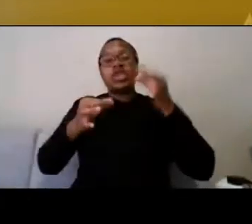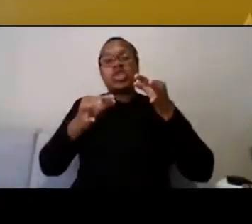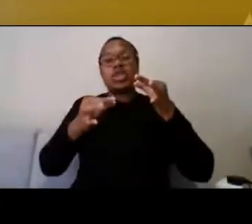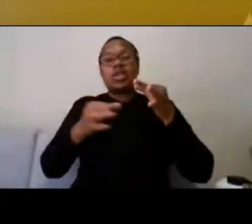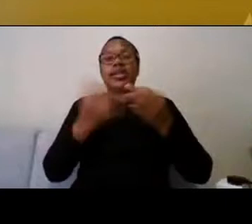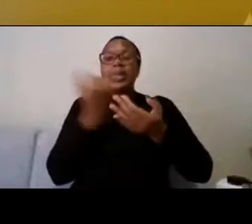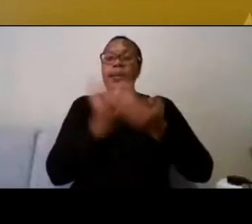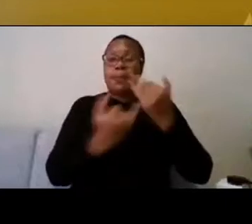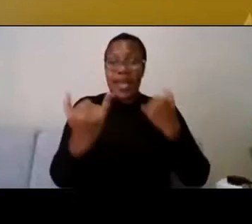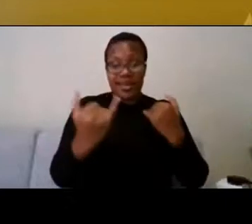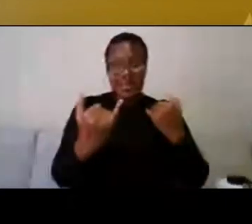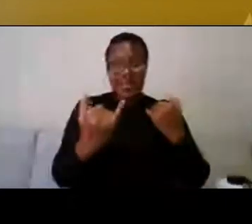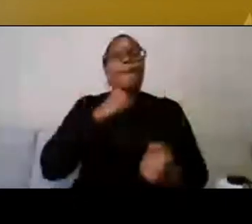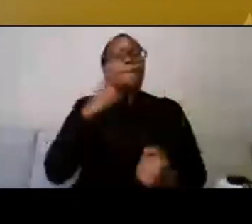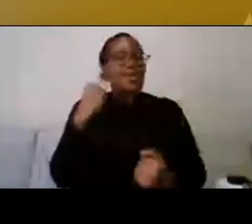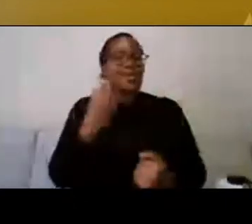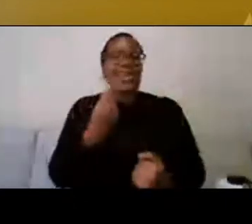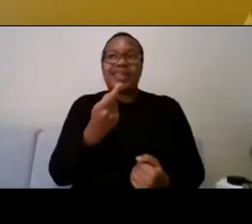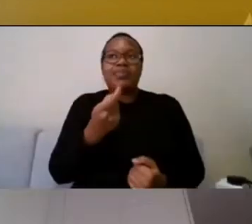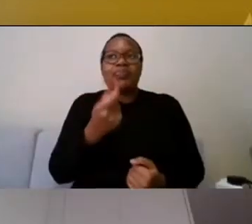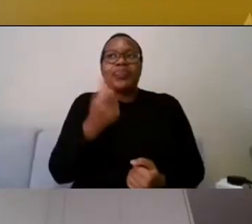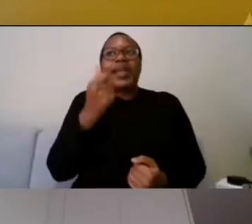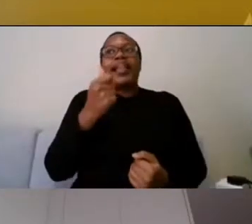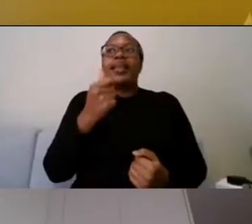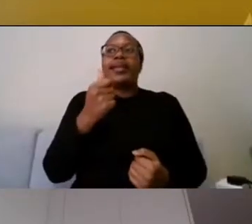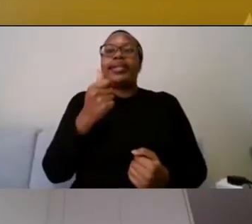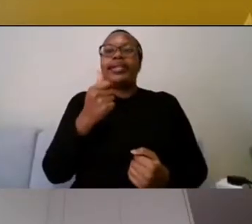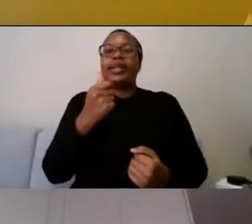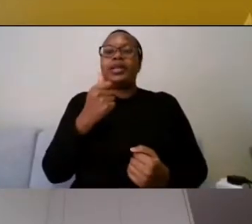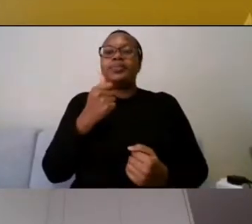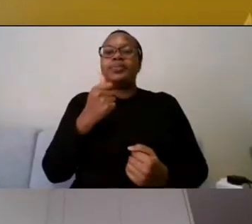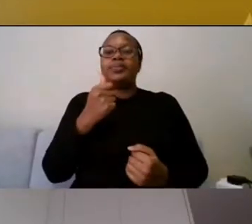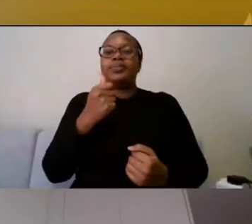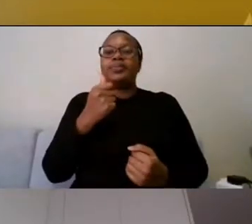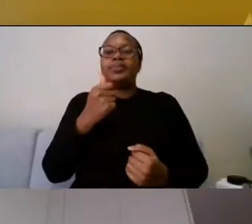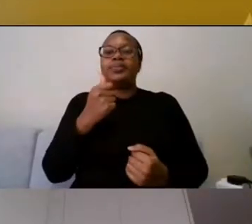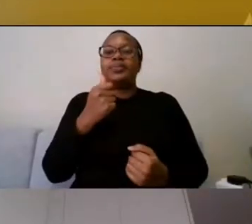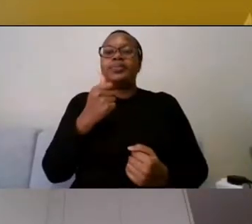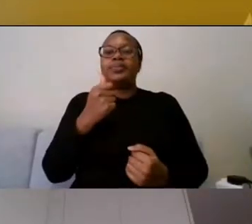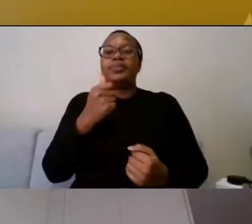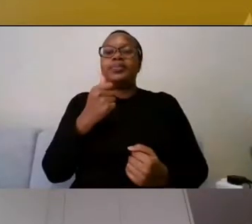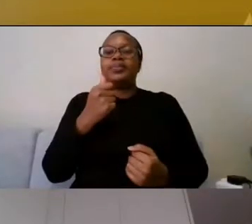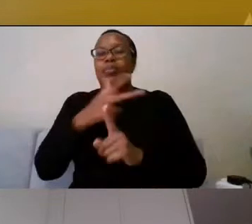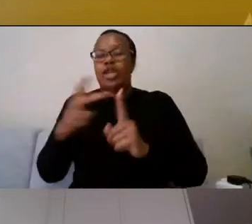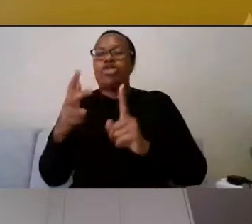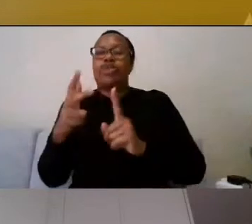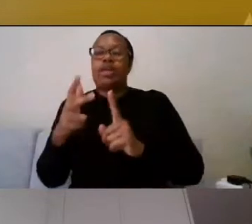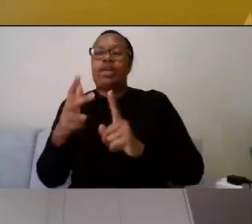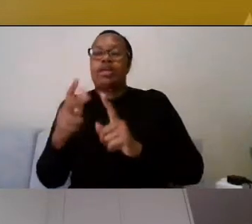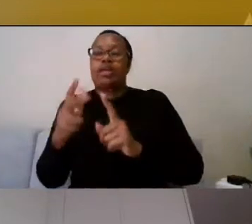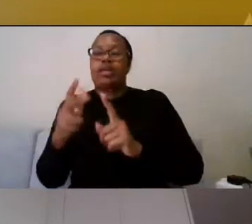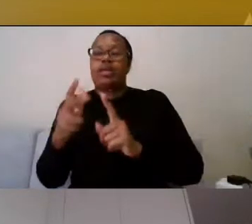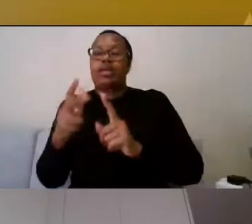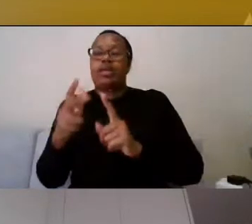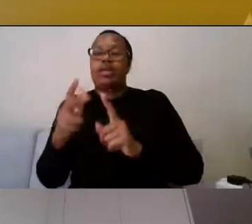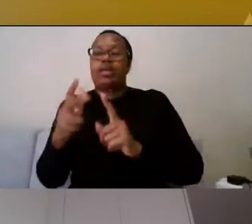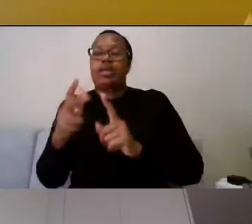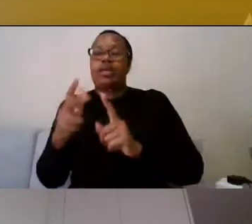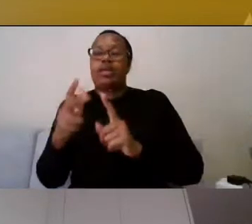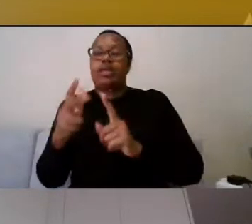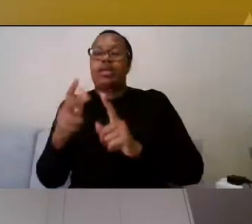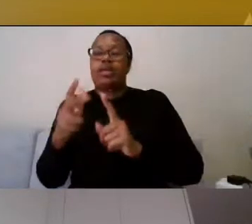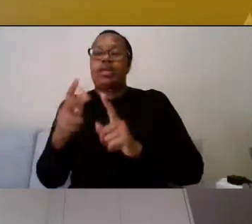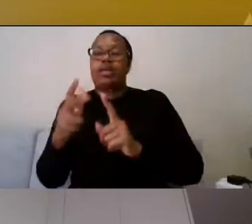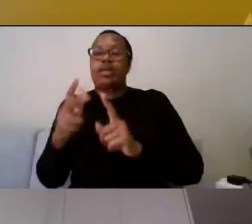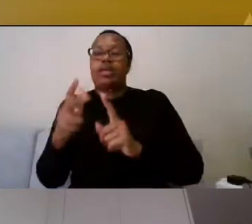little say over disciplinary matters with them. It's handled by the commission as it's handled by the JSC.